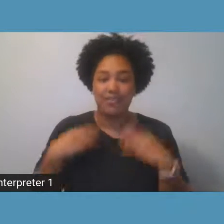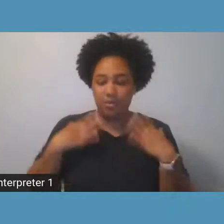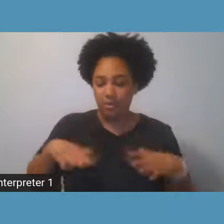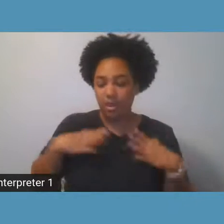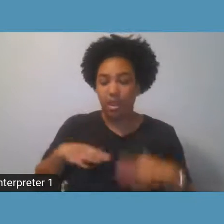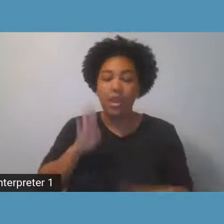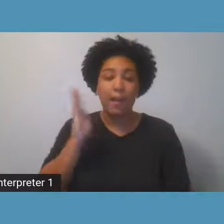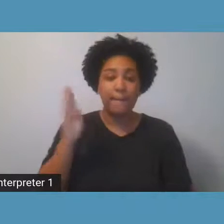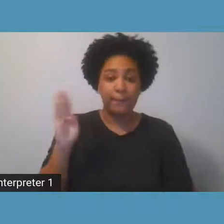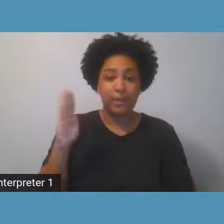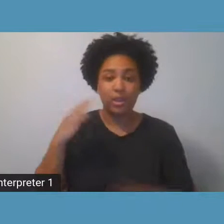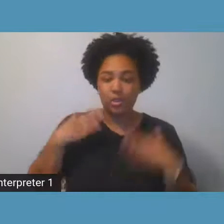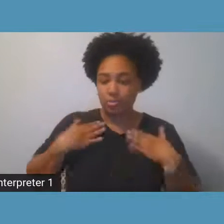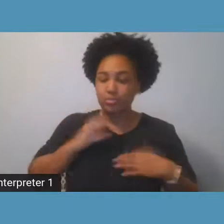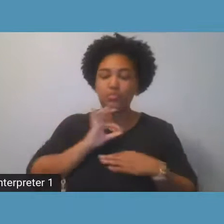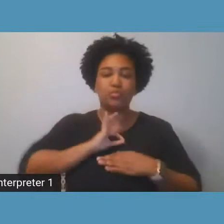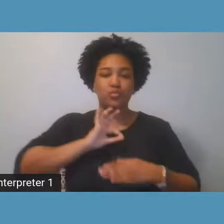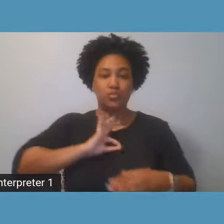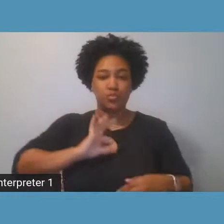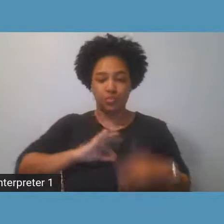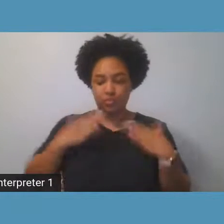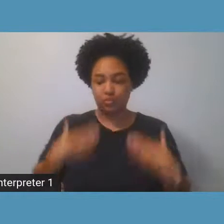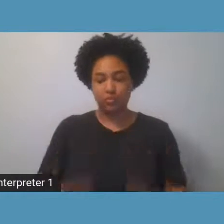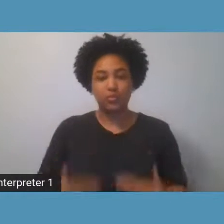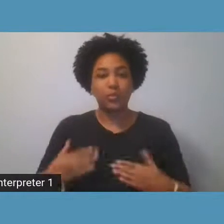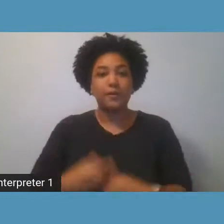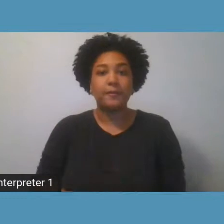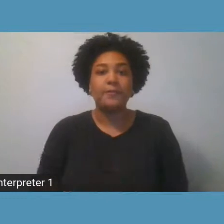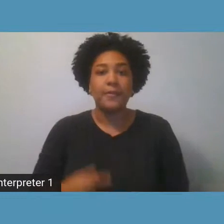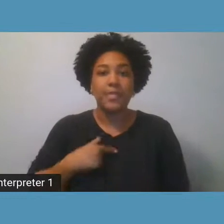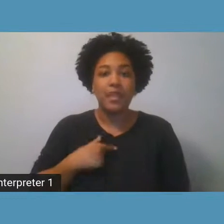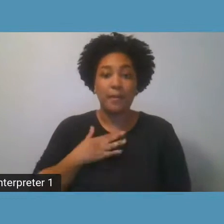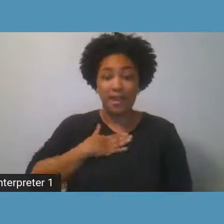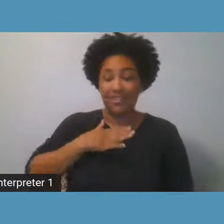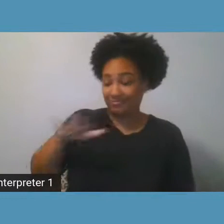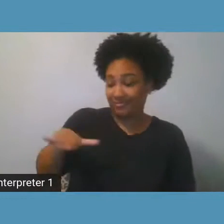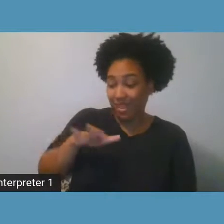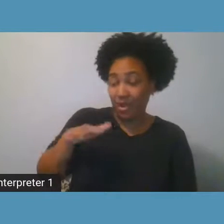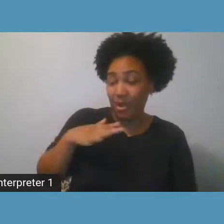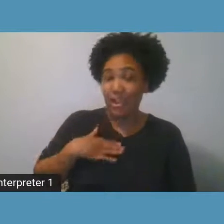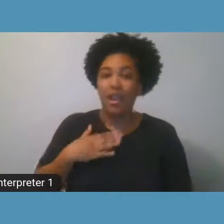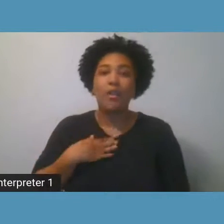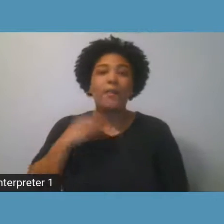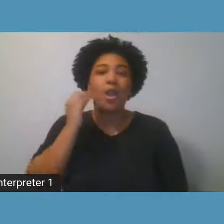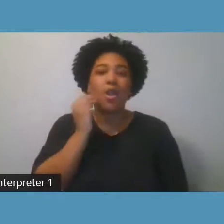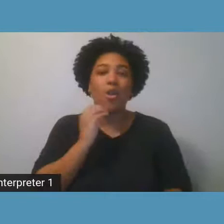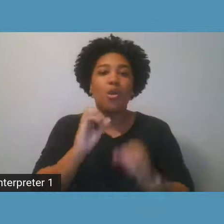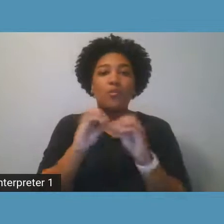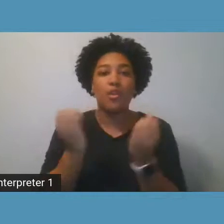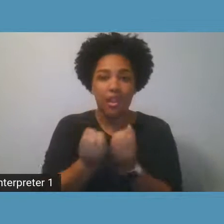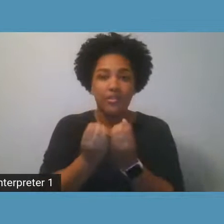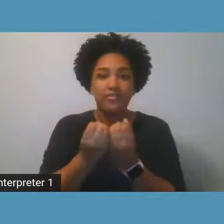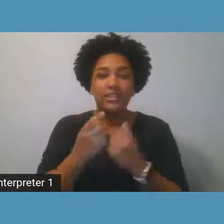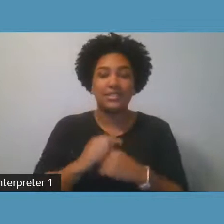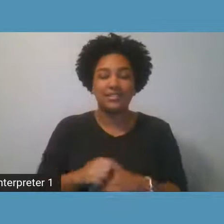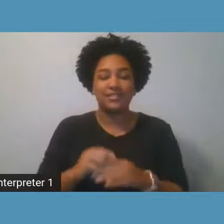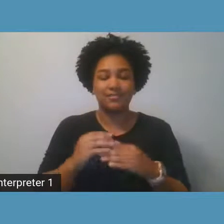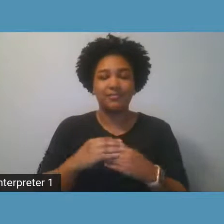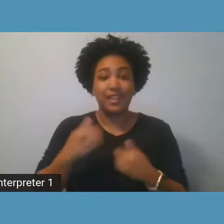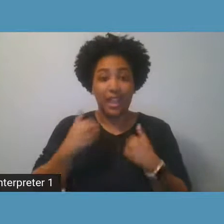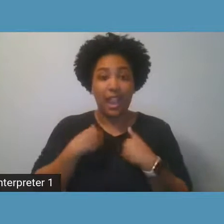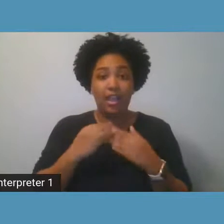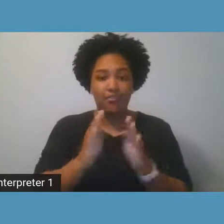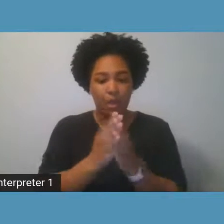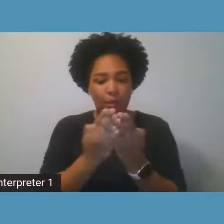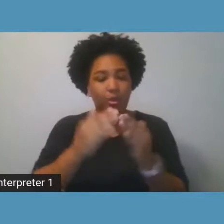shirt. I am located in my home office, and behind me is a white wall with two windows. A small bookcase also sits behind